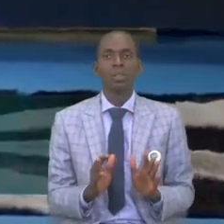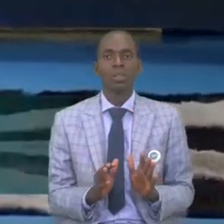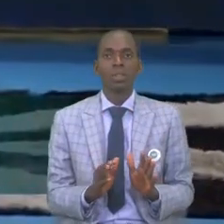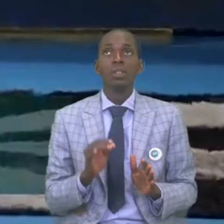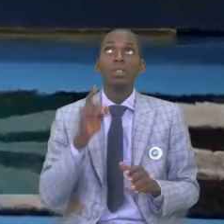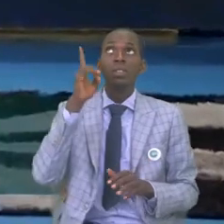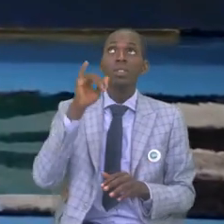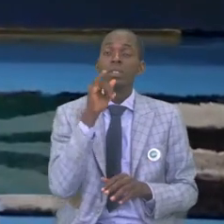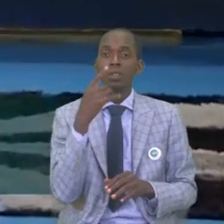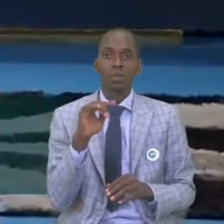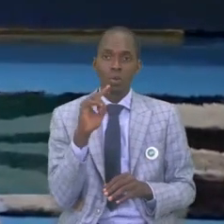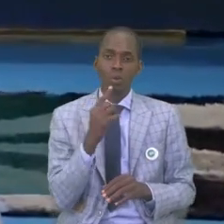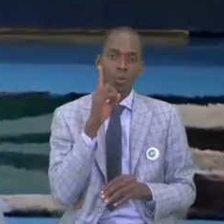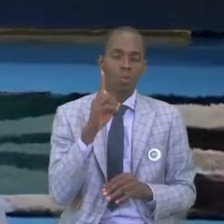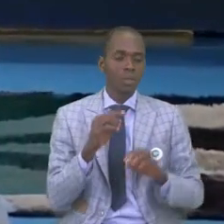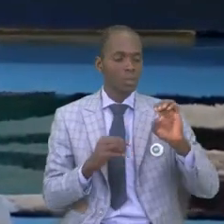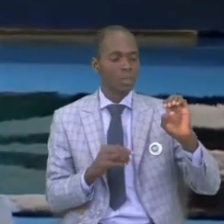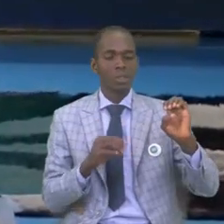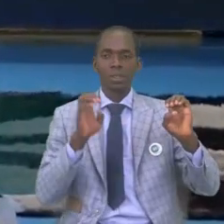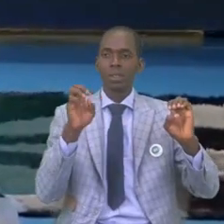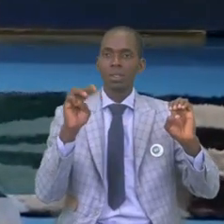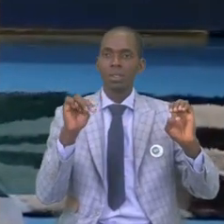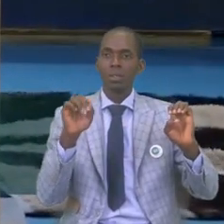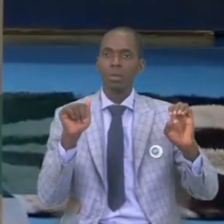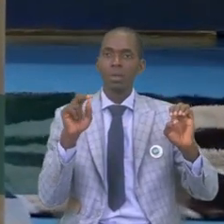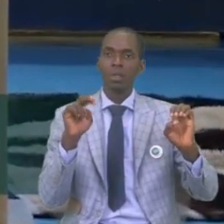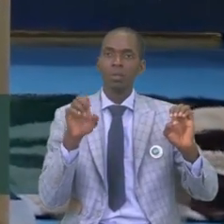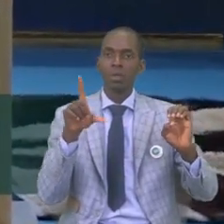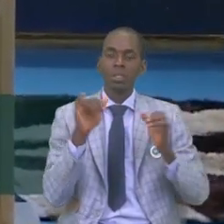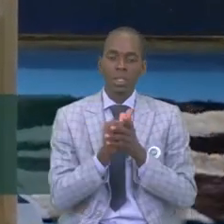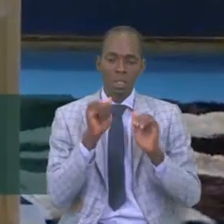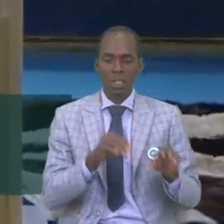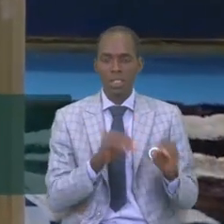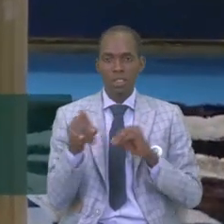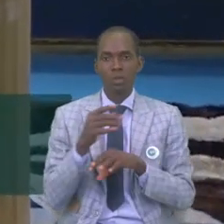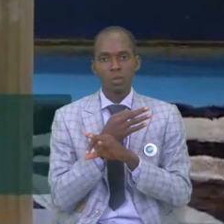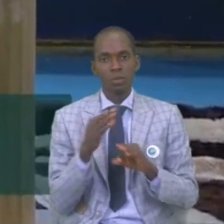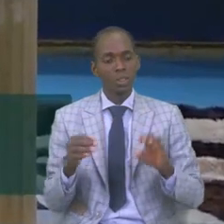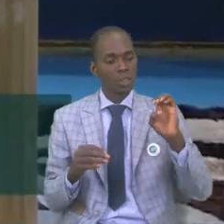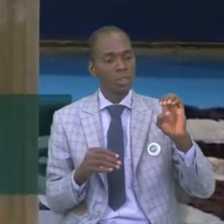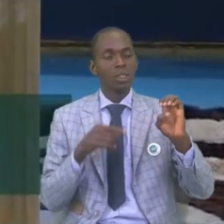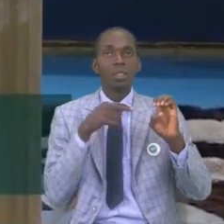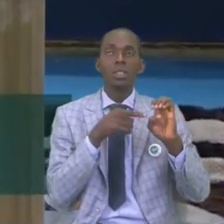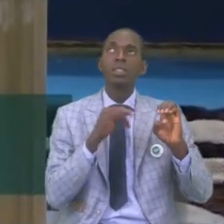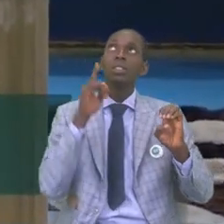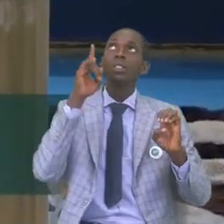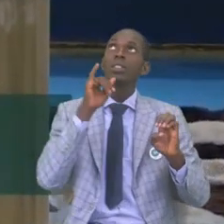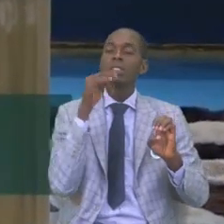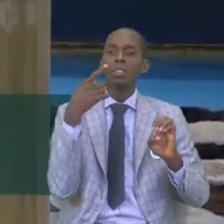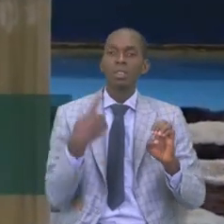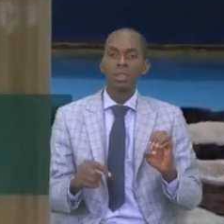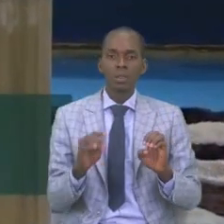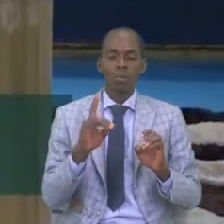one, Emmanuel, that can set you free. He is the emancipator of the believer. He is